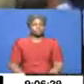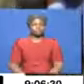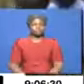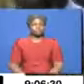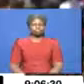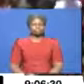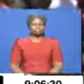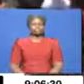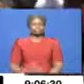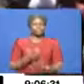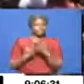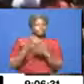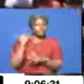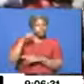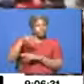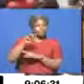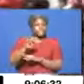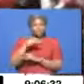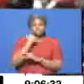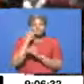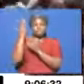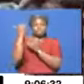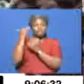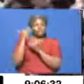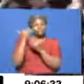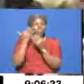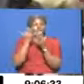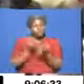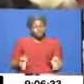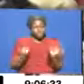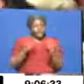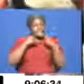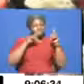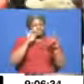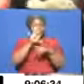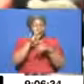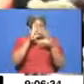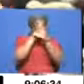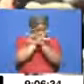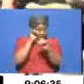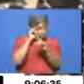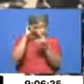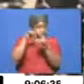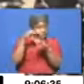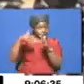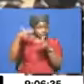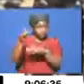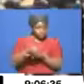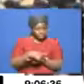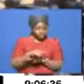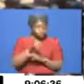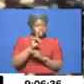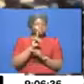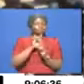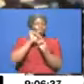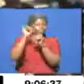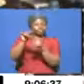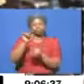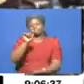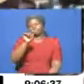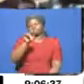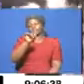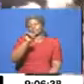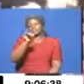The former premier, who is expected to formally declare his presidential bid next month, was in Tranzoia as he sought to galvanize his